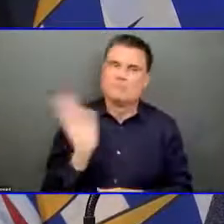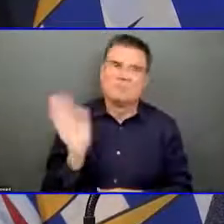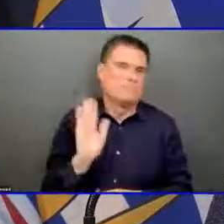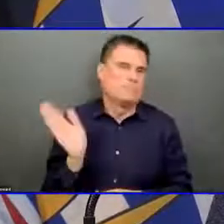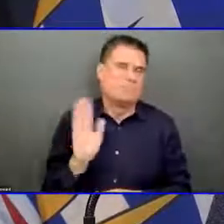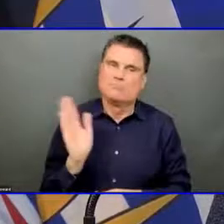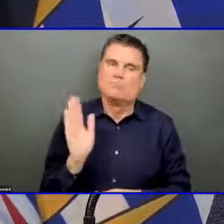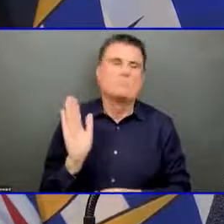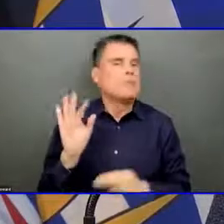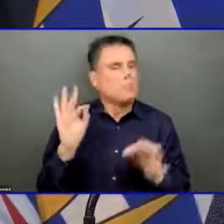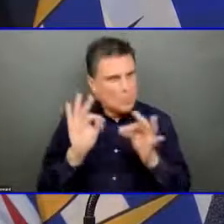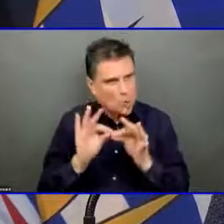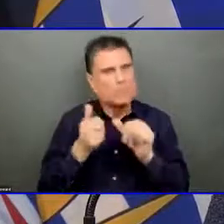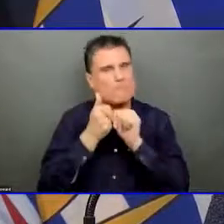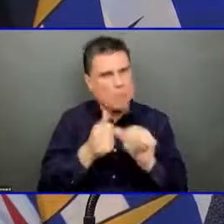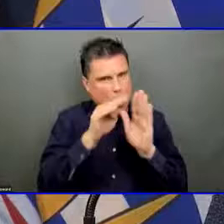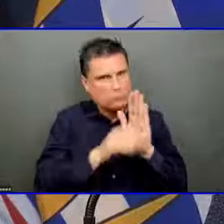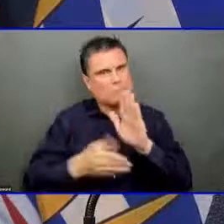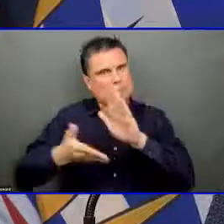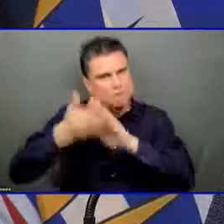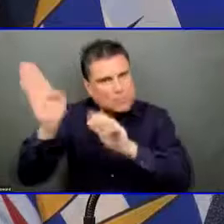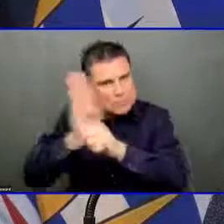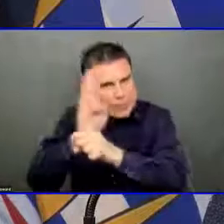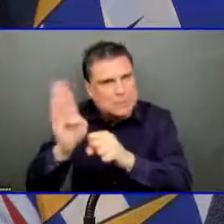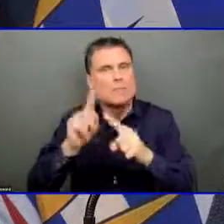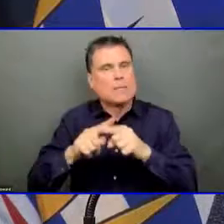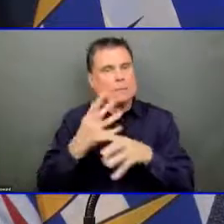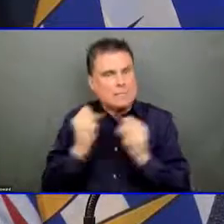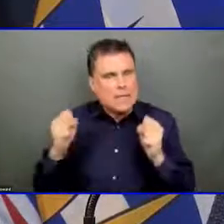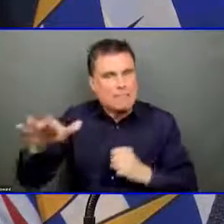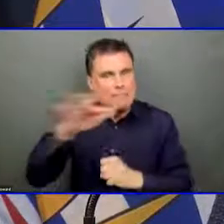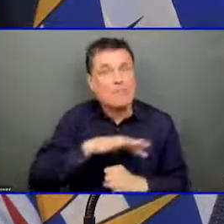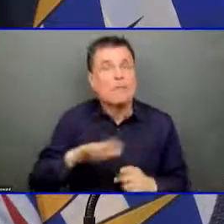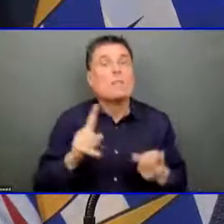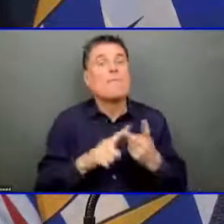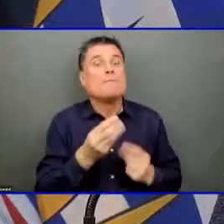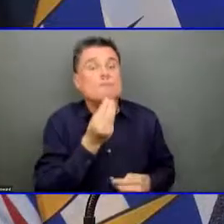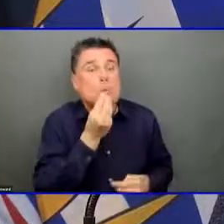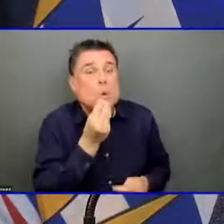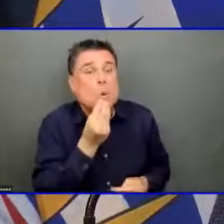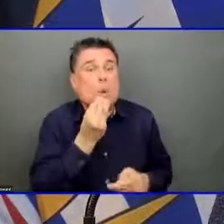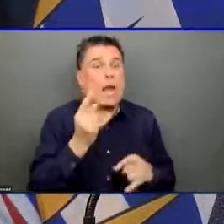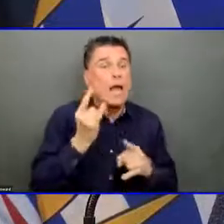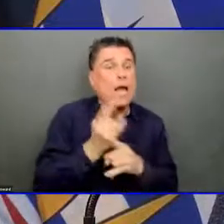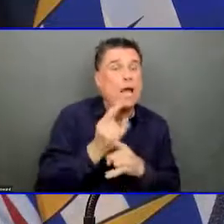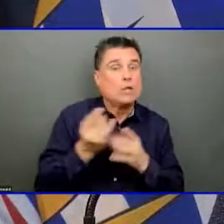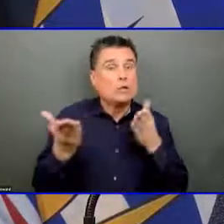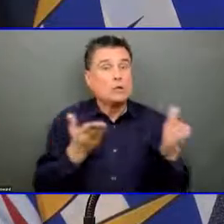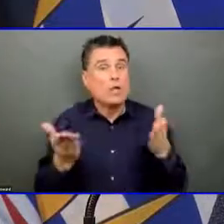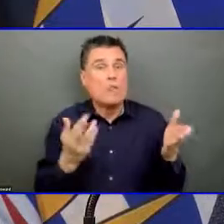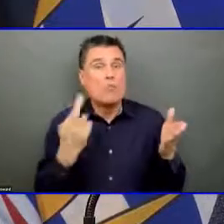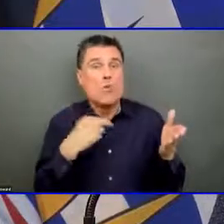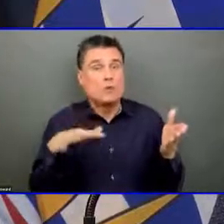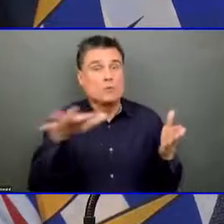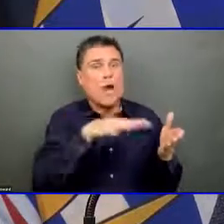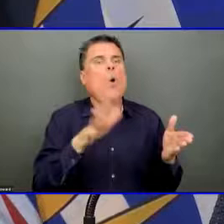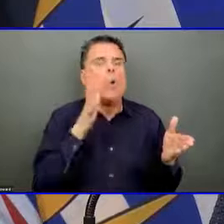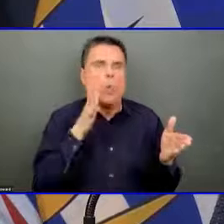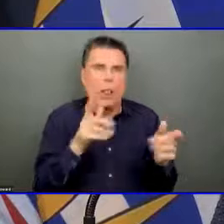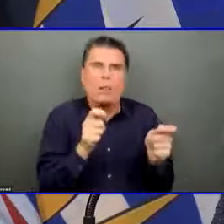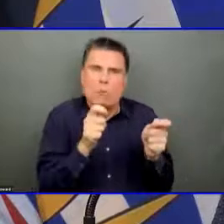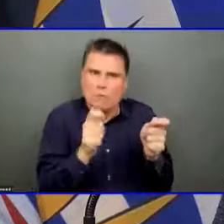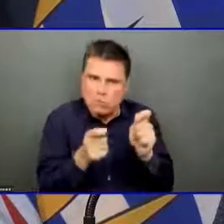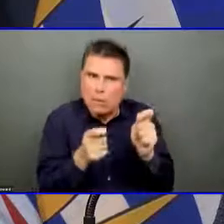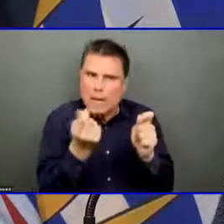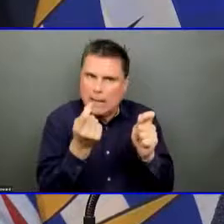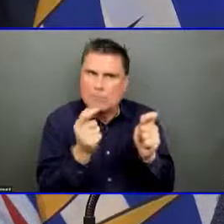existing order for food and liquor service establishments will be amended so that liquor sales for on-site and off-site